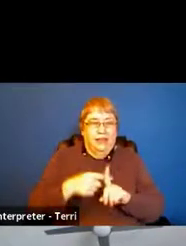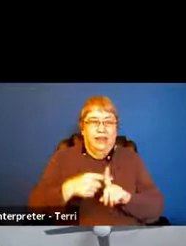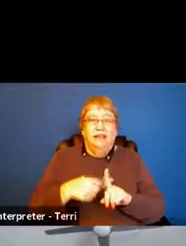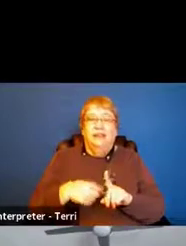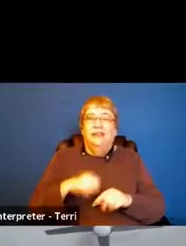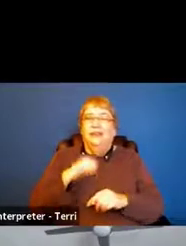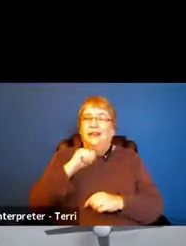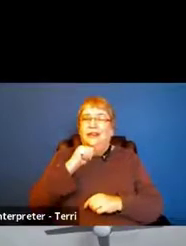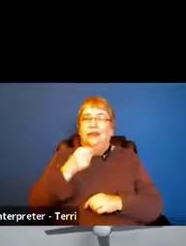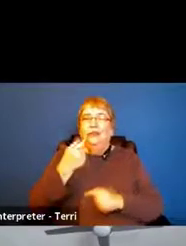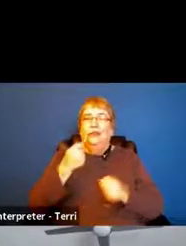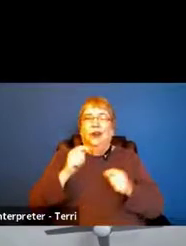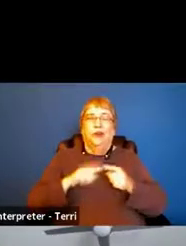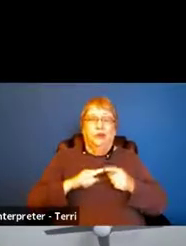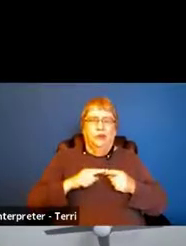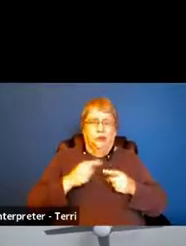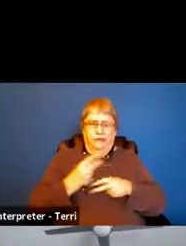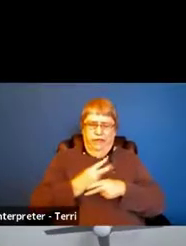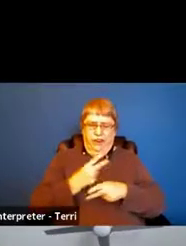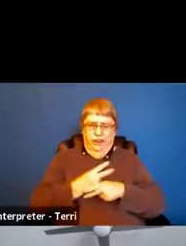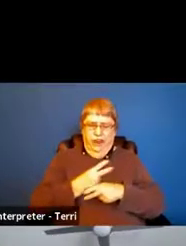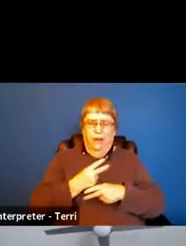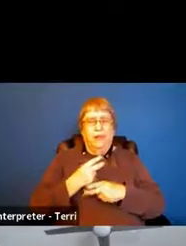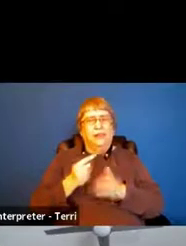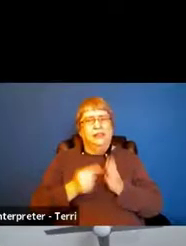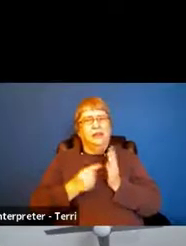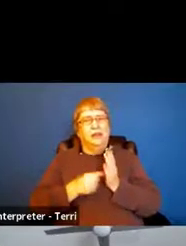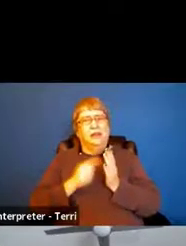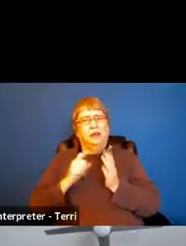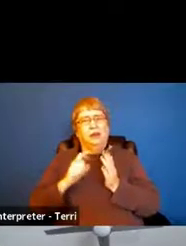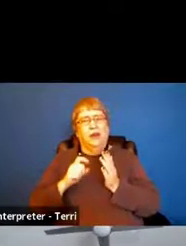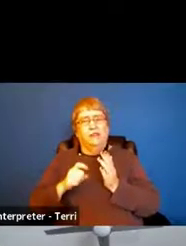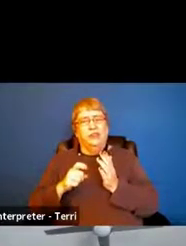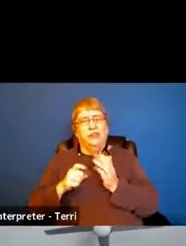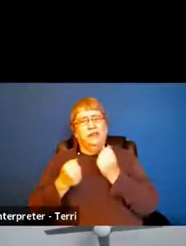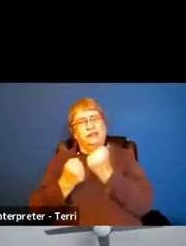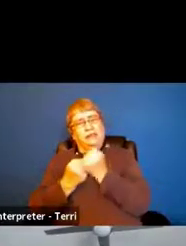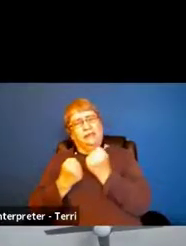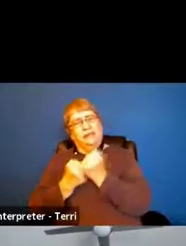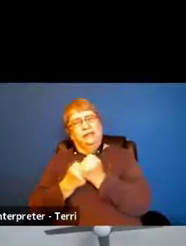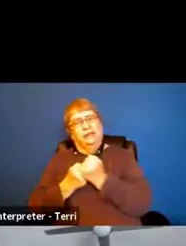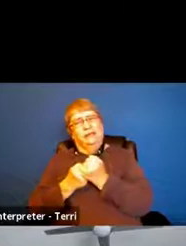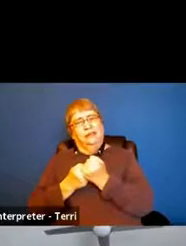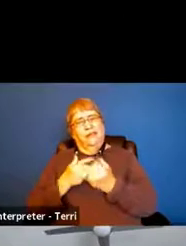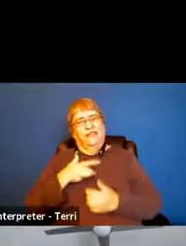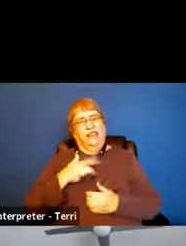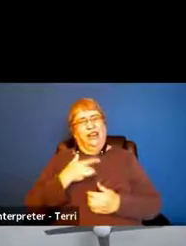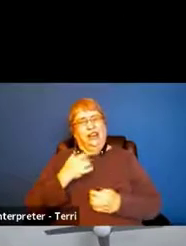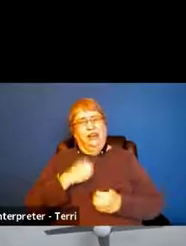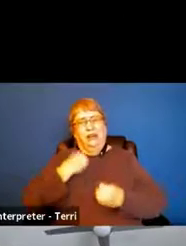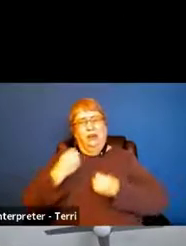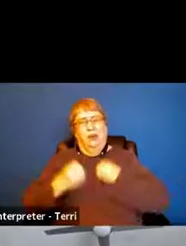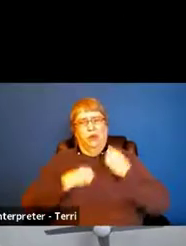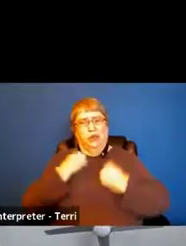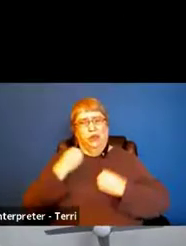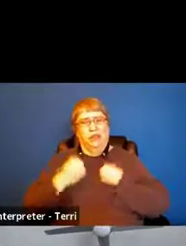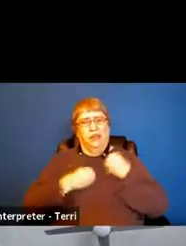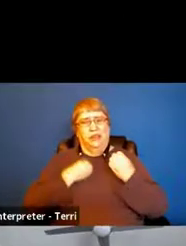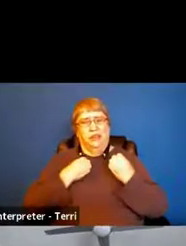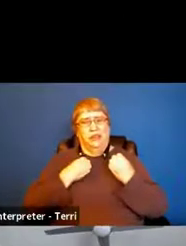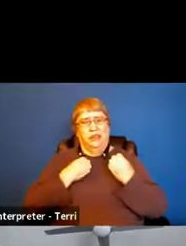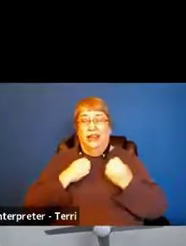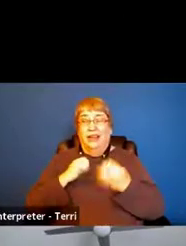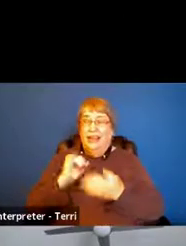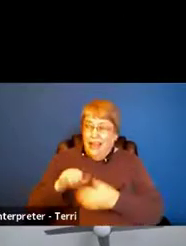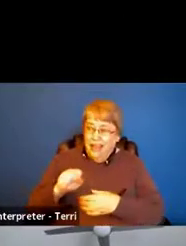the validation of difficult feelings sometimes can feel really minimizing. And I think it's important for youth to hear from us, like, this is really